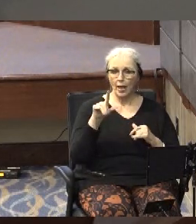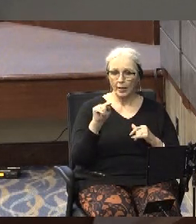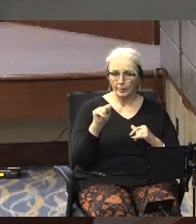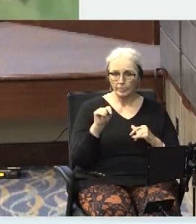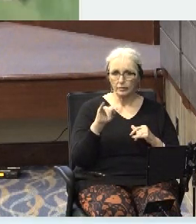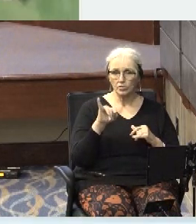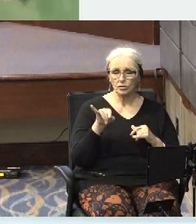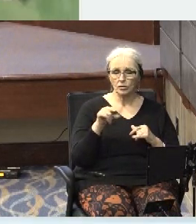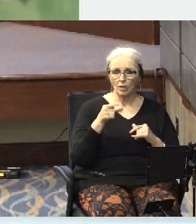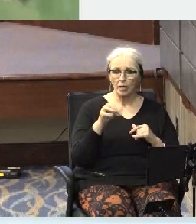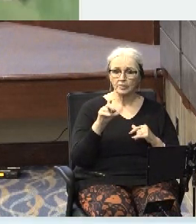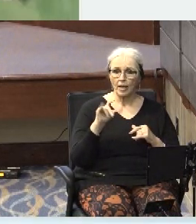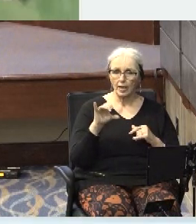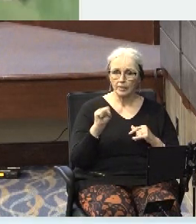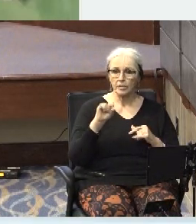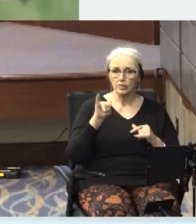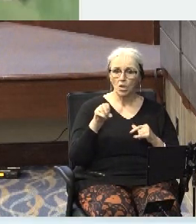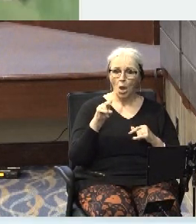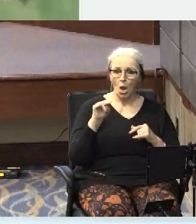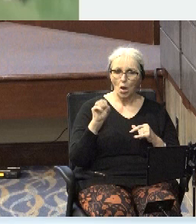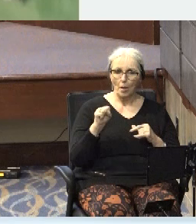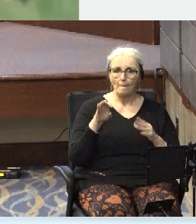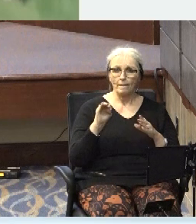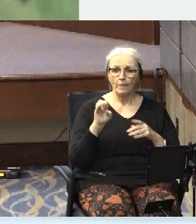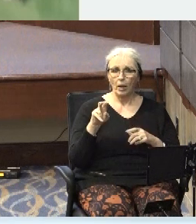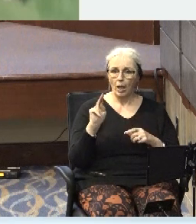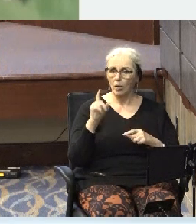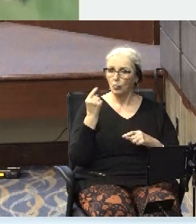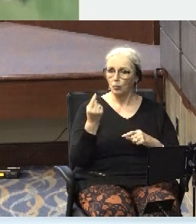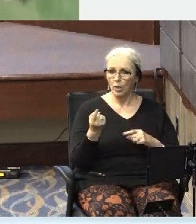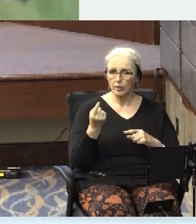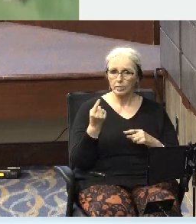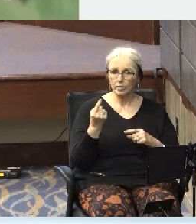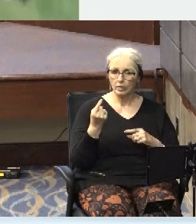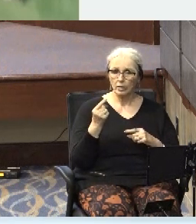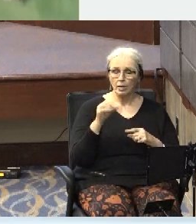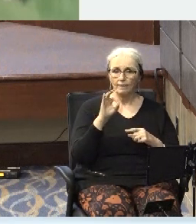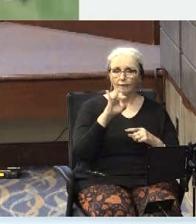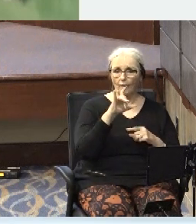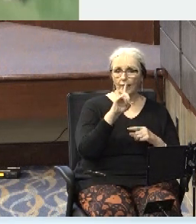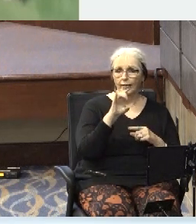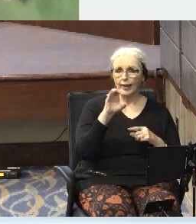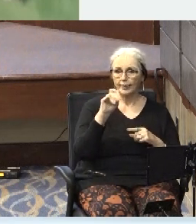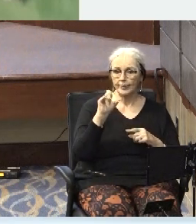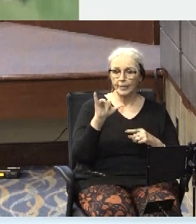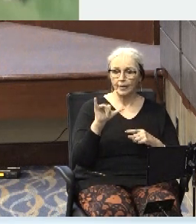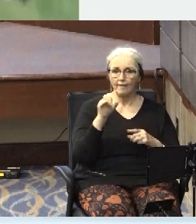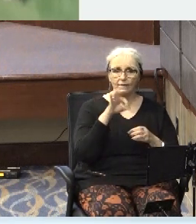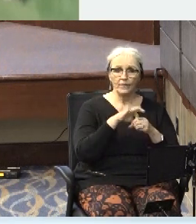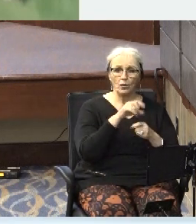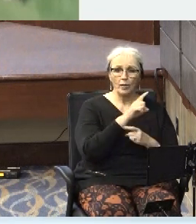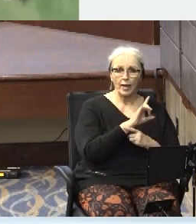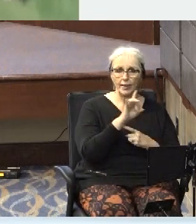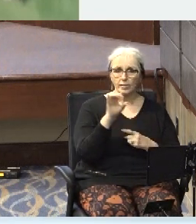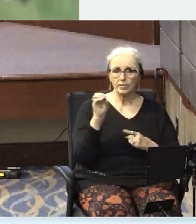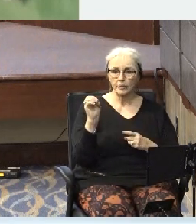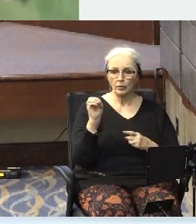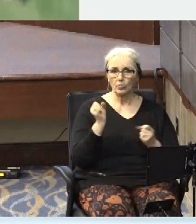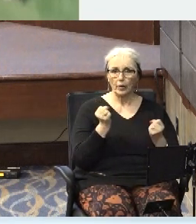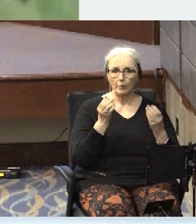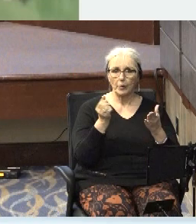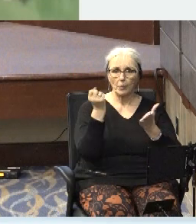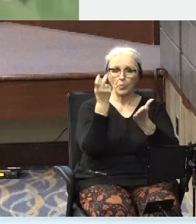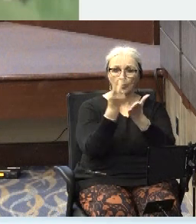Edition, Lot 1, Block 1, and preliminary plat of the Floyd Casey Edition. By a vote of 8-0, Plan Commission recommended